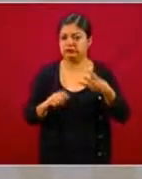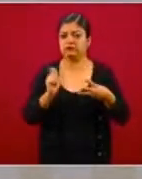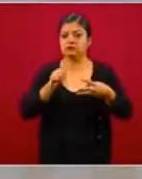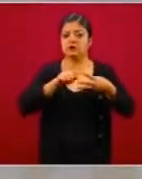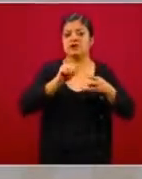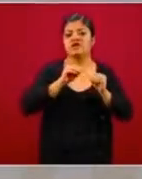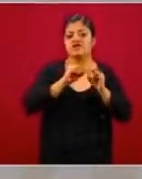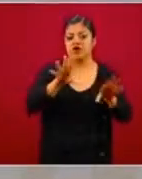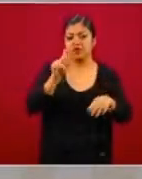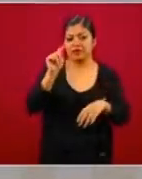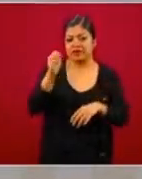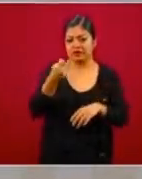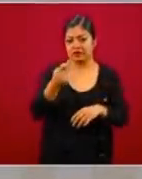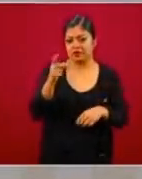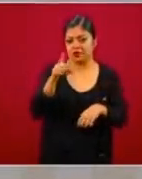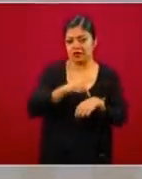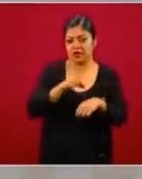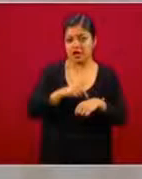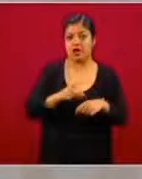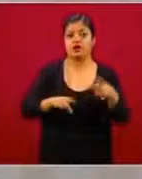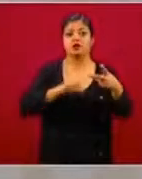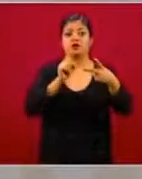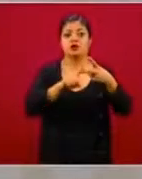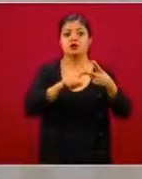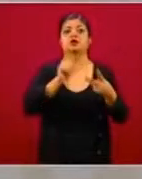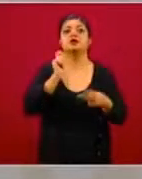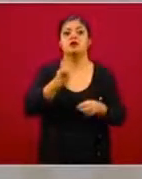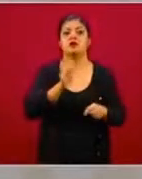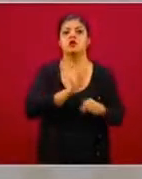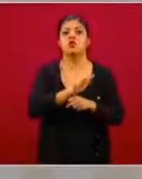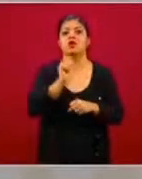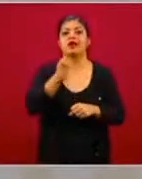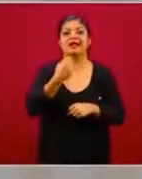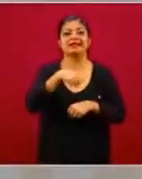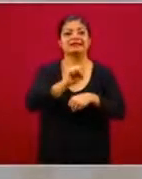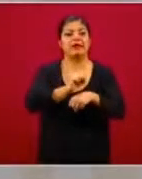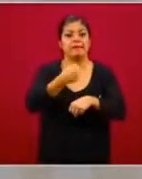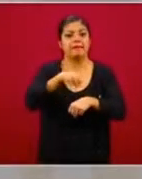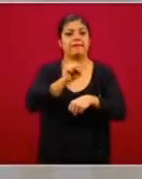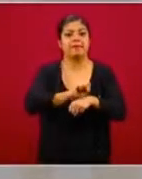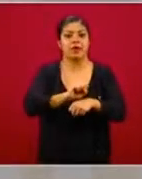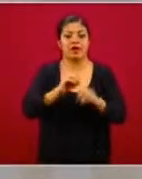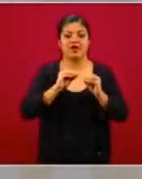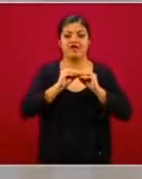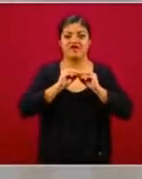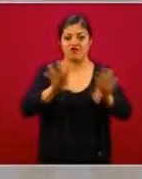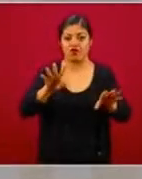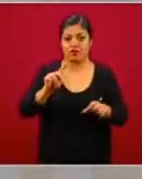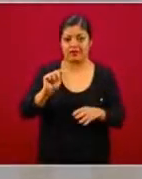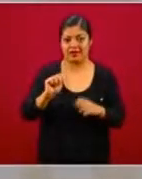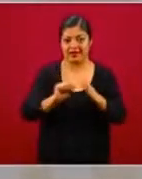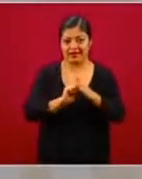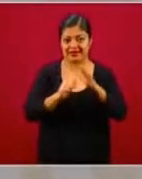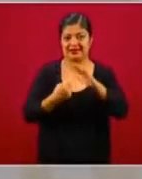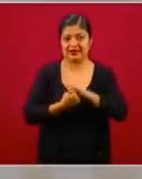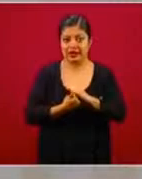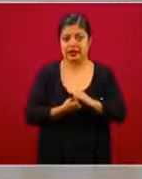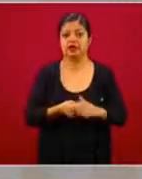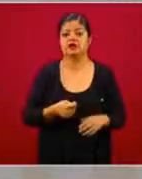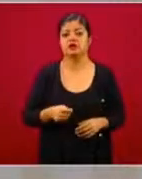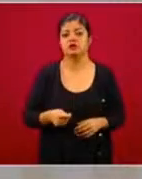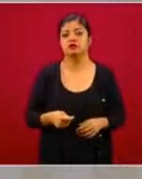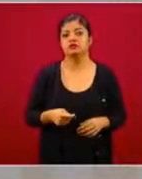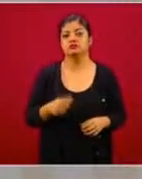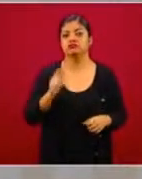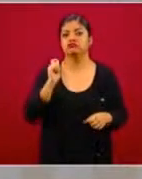Today, we're going to have three sections. First is the daily technical report. Next are the